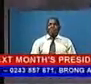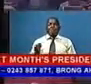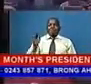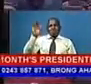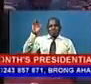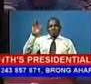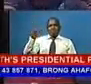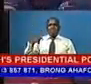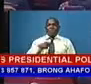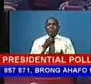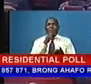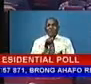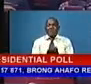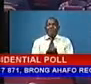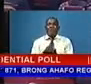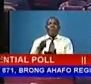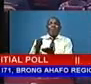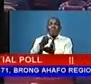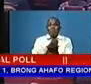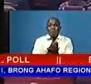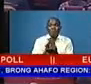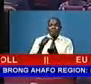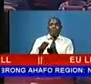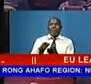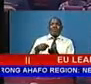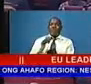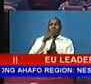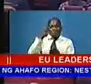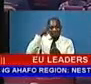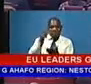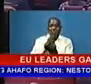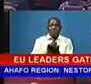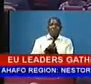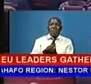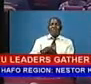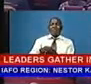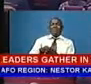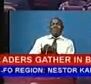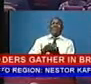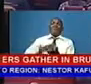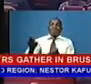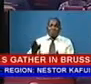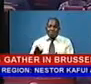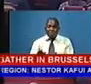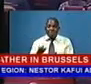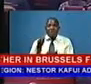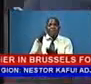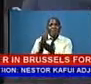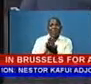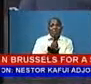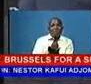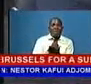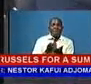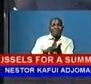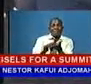we respectfully ask that the document be marked rejected? We haven't had the marking on the document as R.